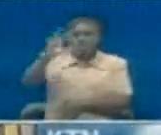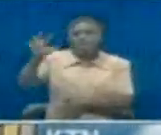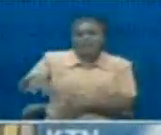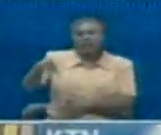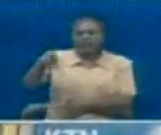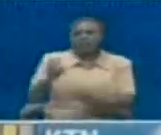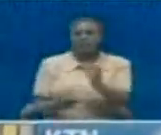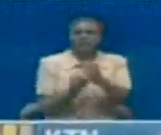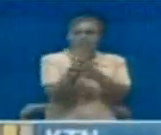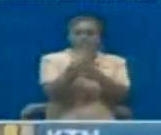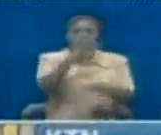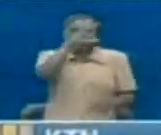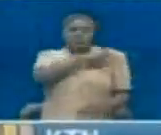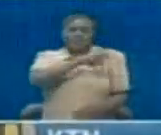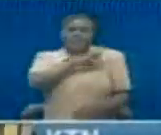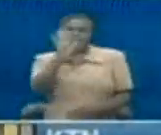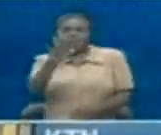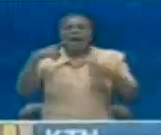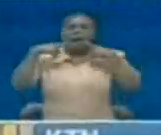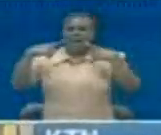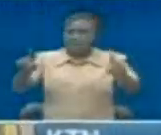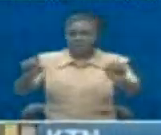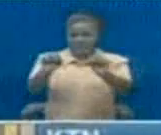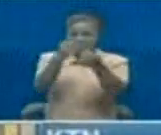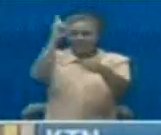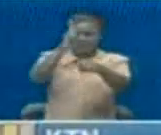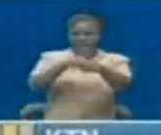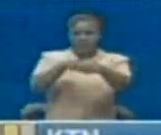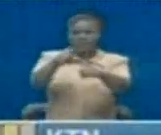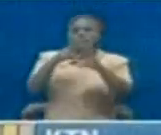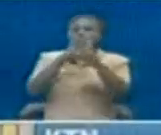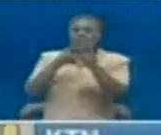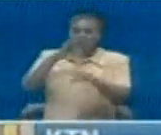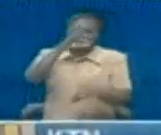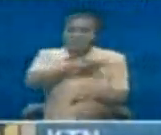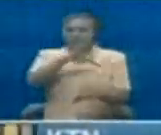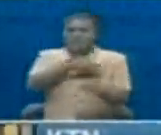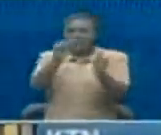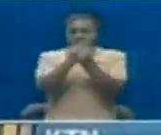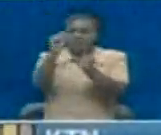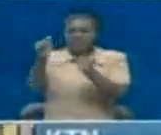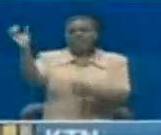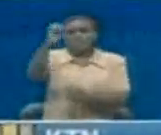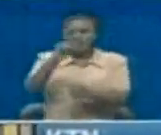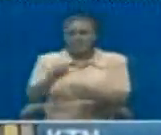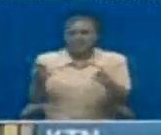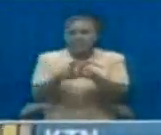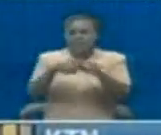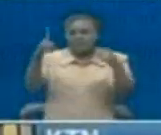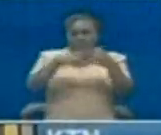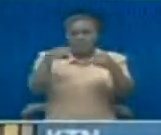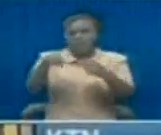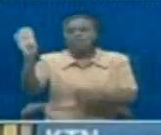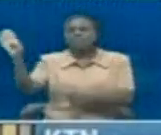tool to grow their earnings. The announcement comes as Cooperative Bank reports a 15% growth in pretax profit, which stood at 6.7